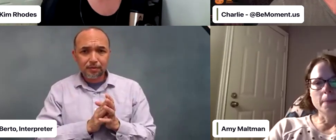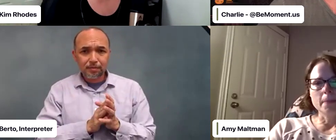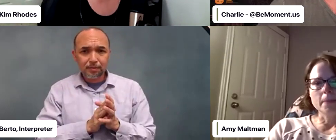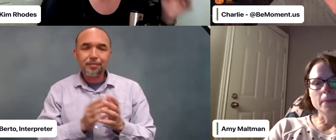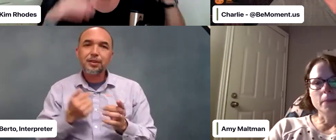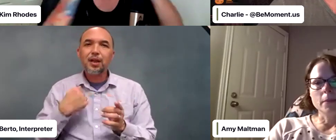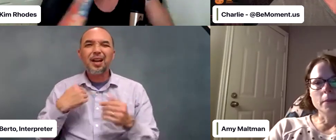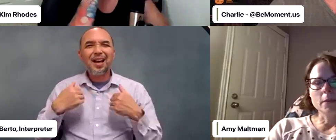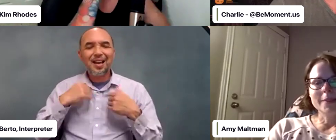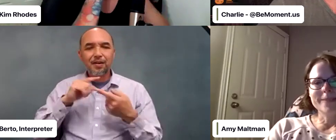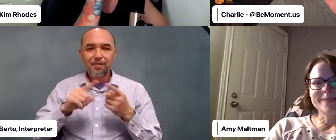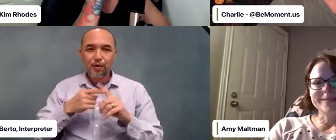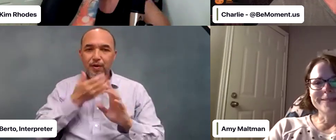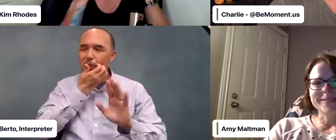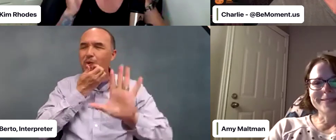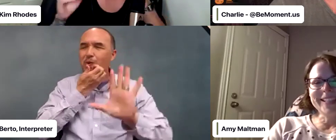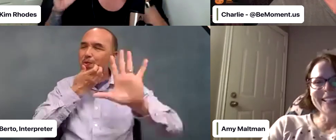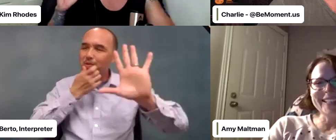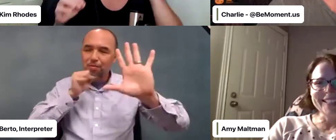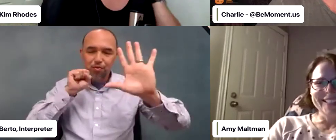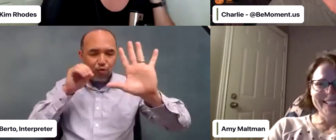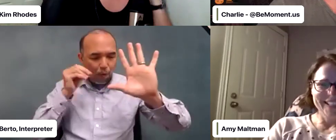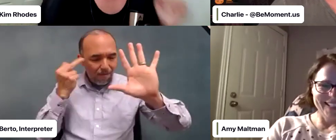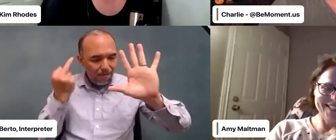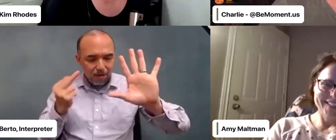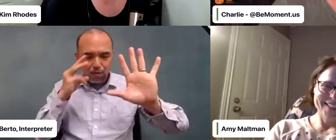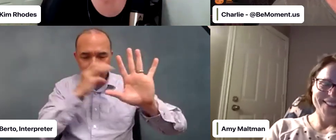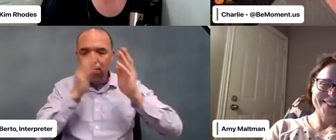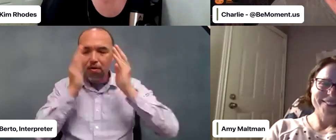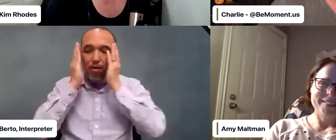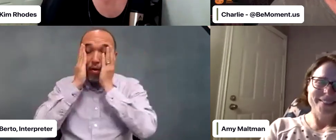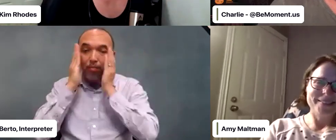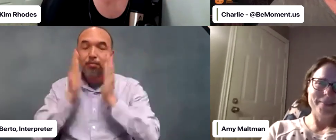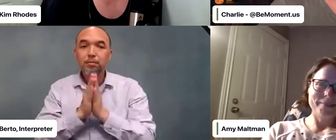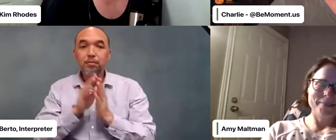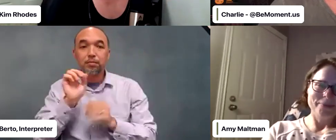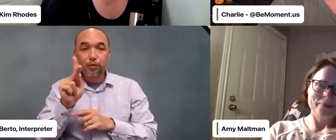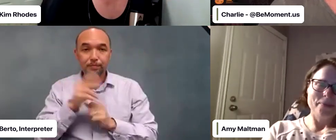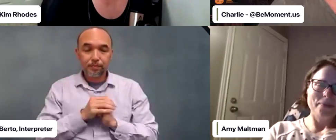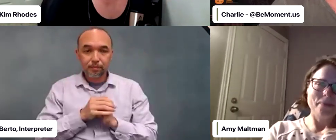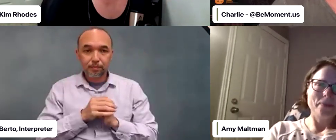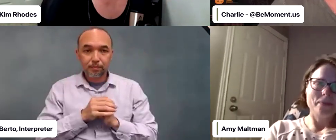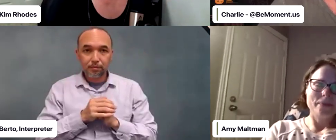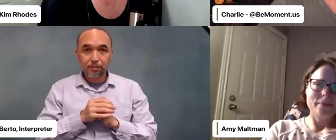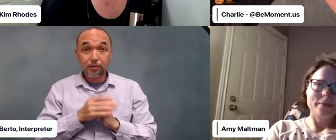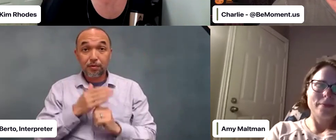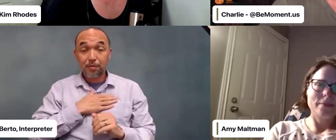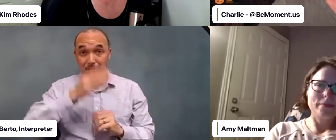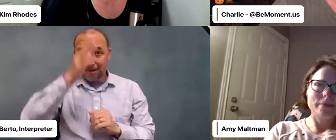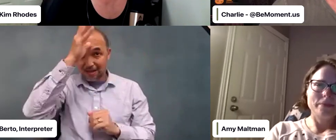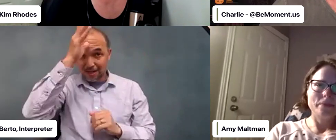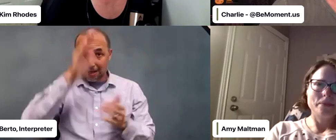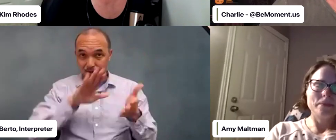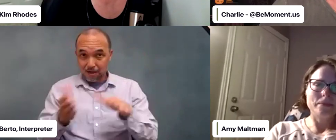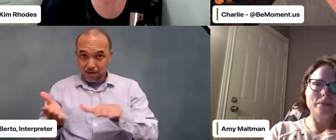it's so fucking weird. Okay. So right after my dad died, a